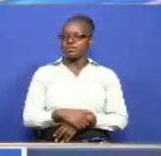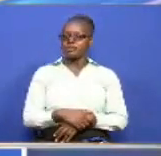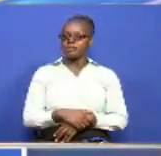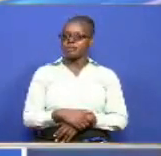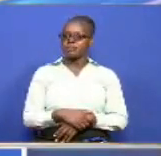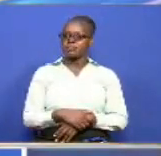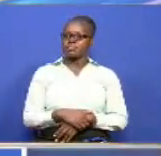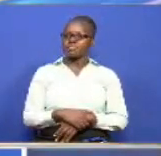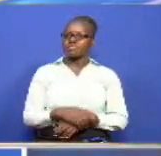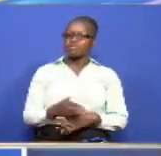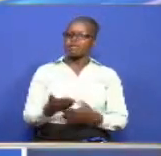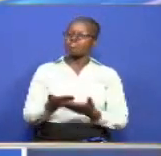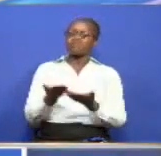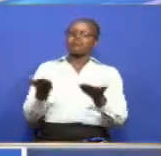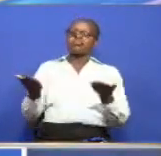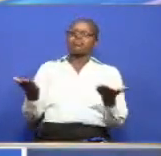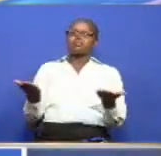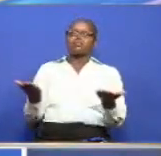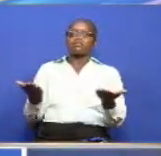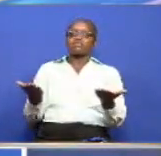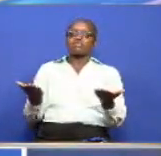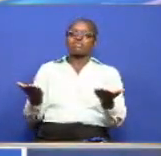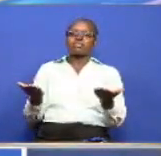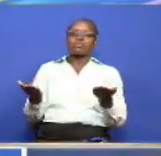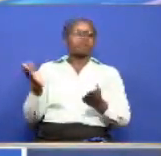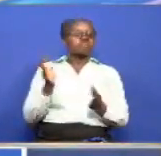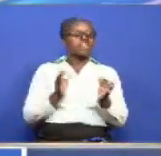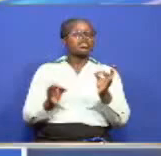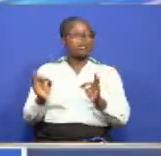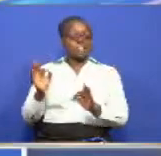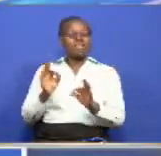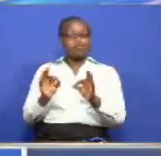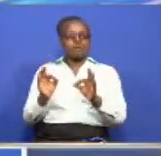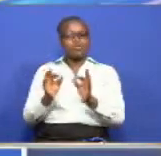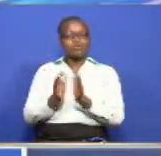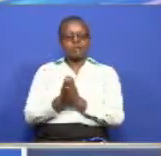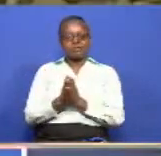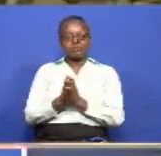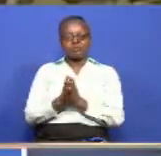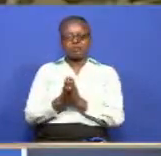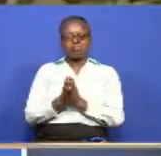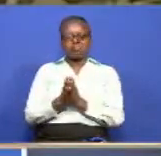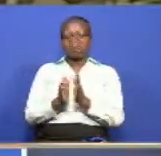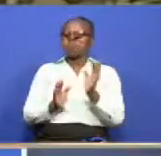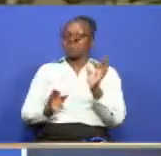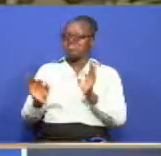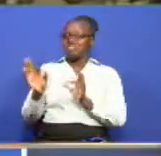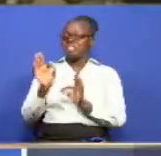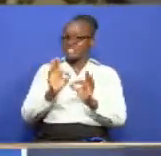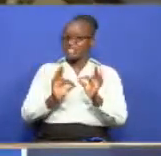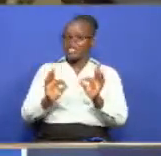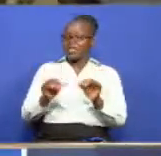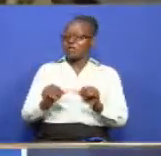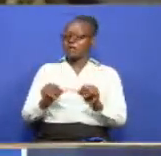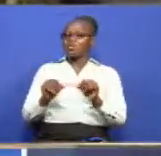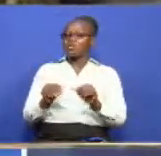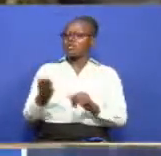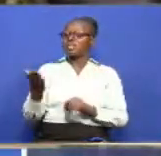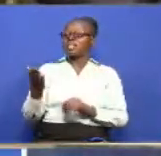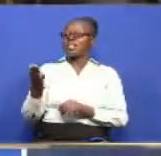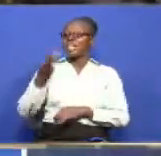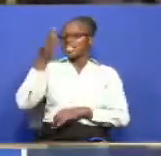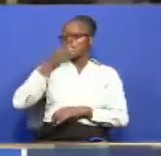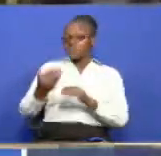There was some drama. Good afternoon, Safira Cheng. There was some drama at the County Assembly of Kitui